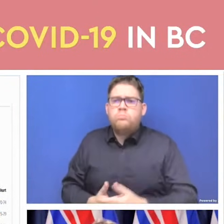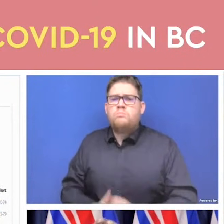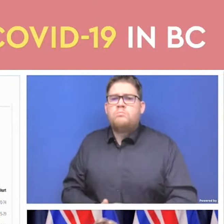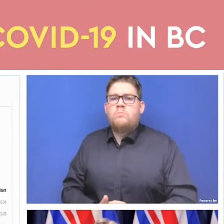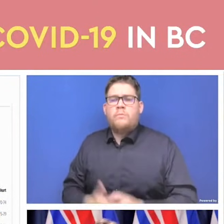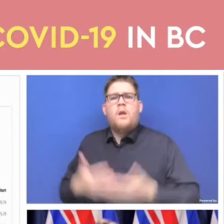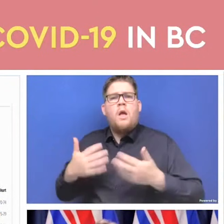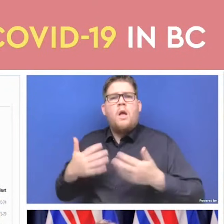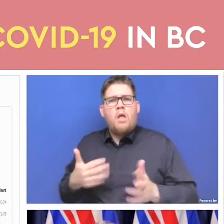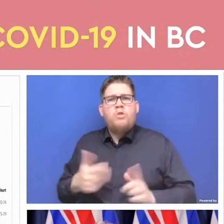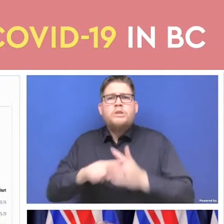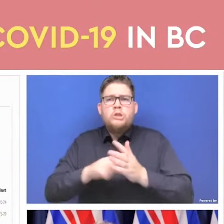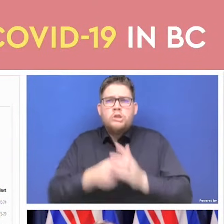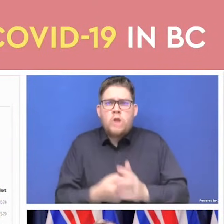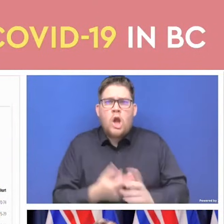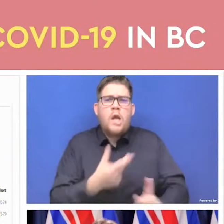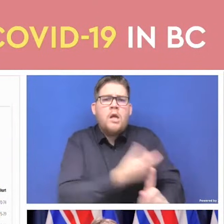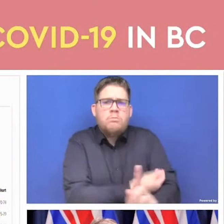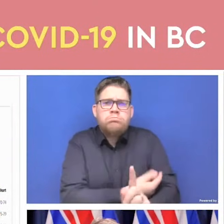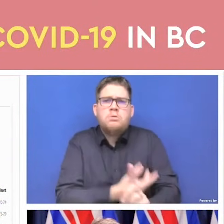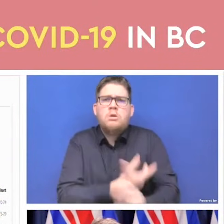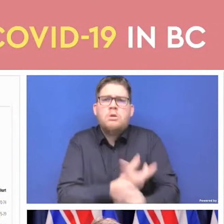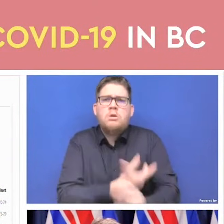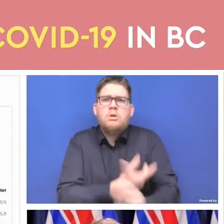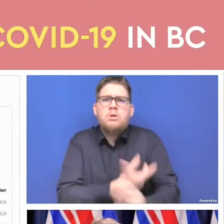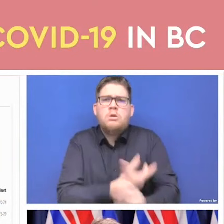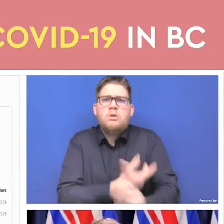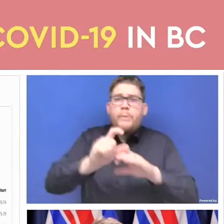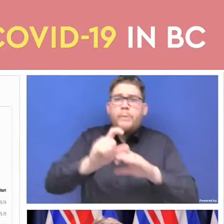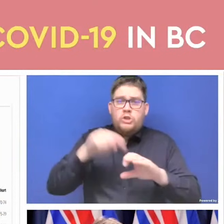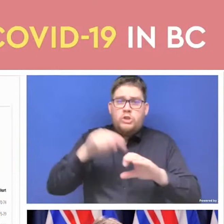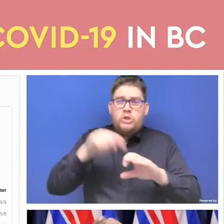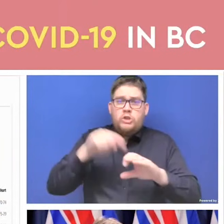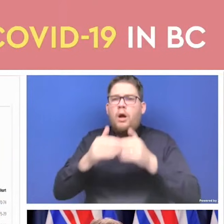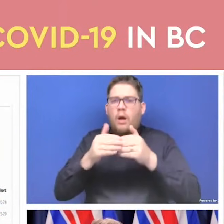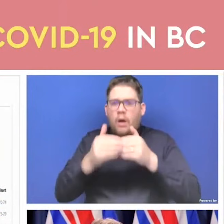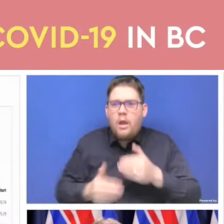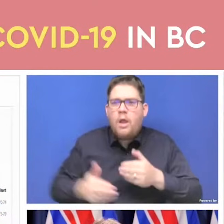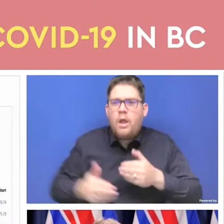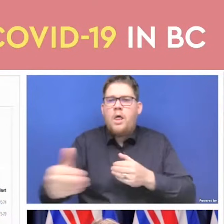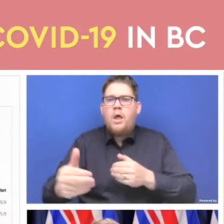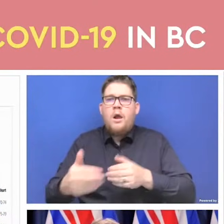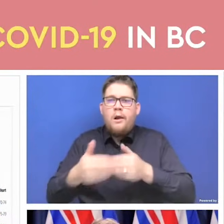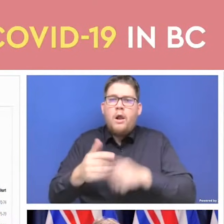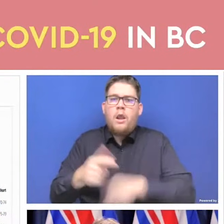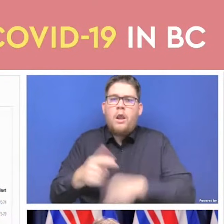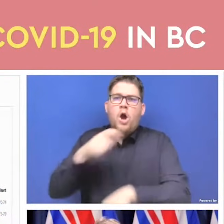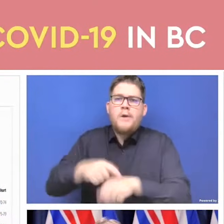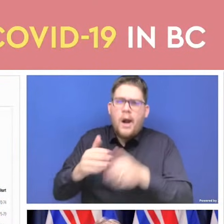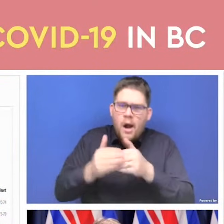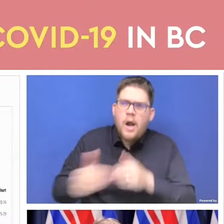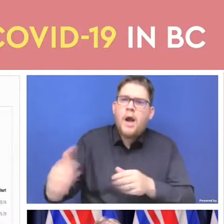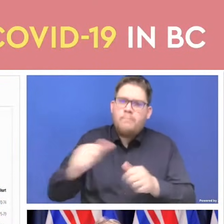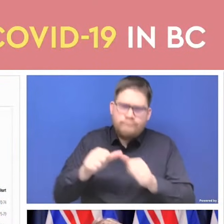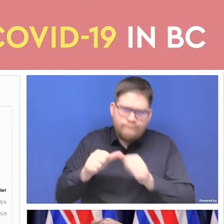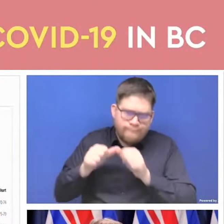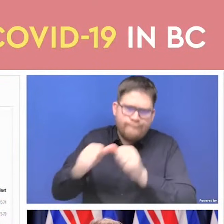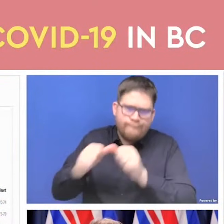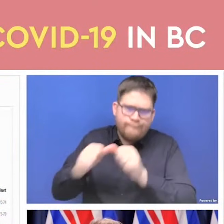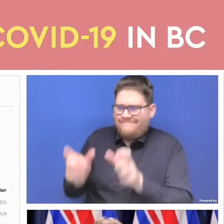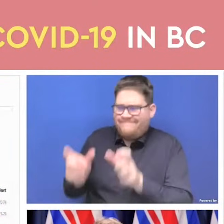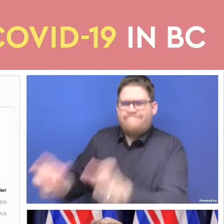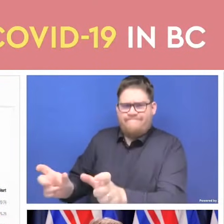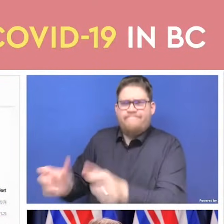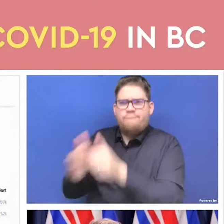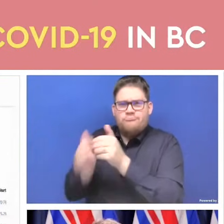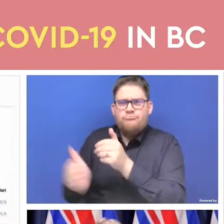months. And that's really the thing that's going to allow us to bring this pandemic to, you know, a more steady